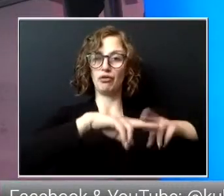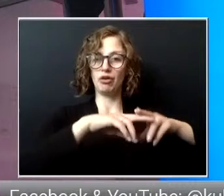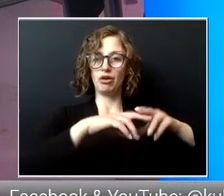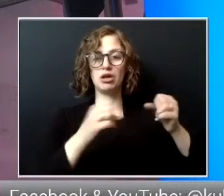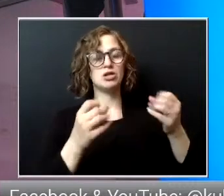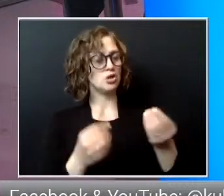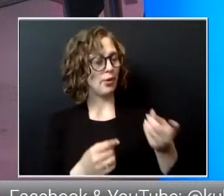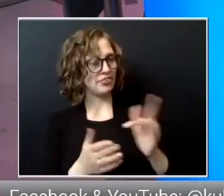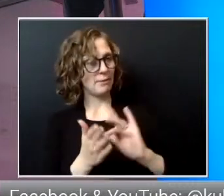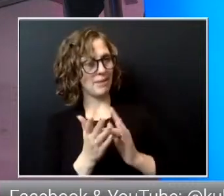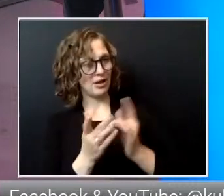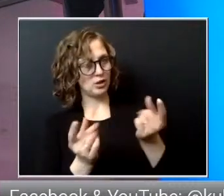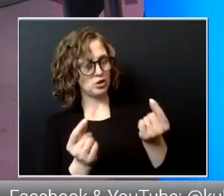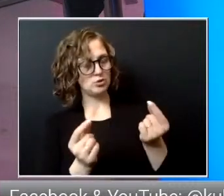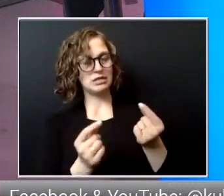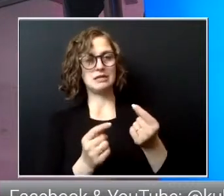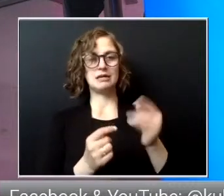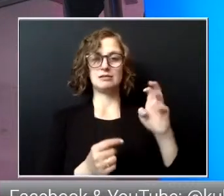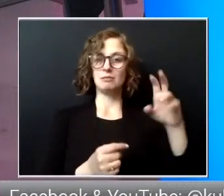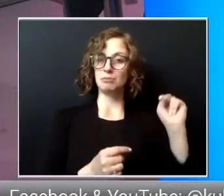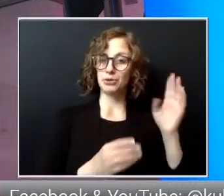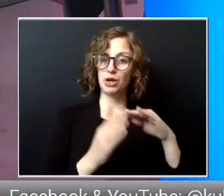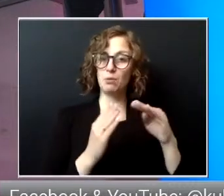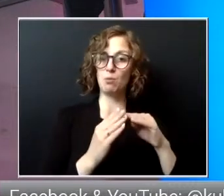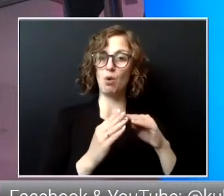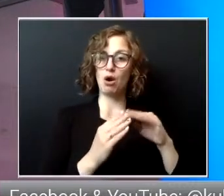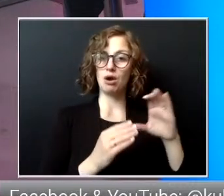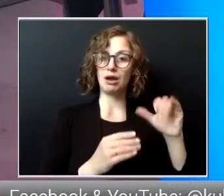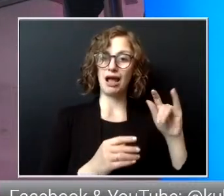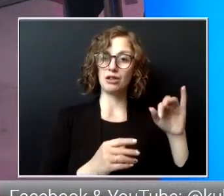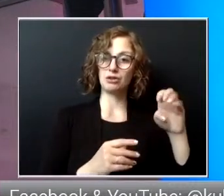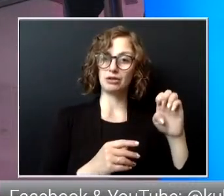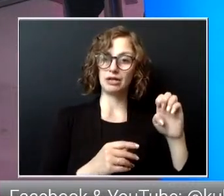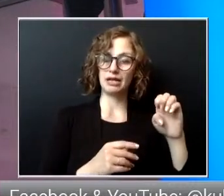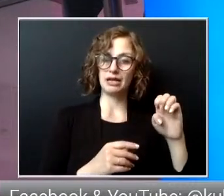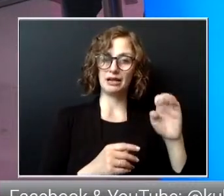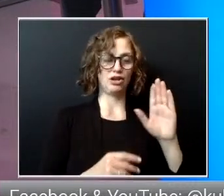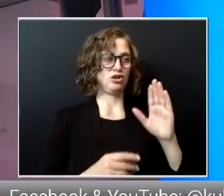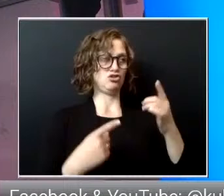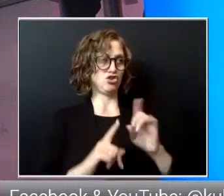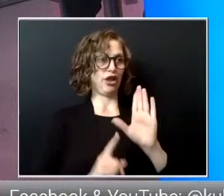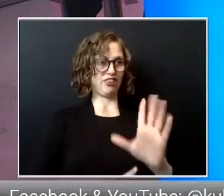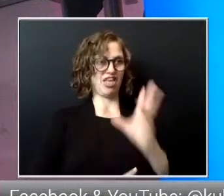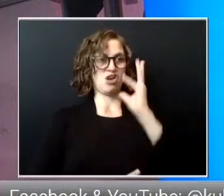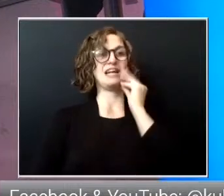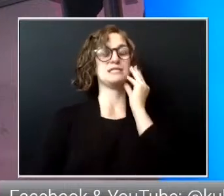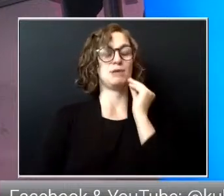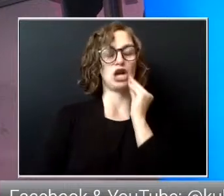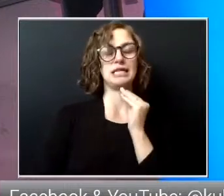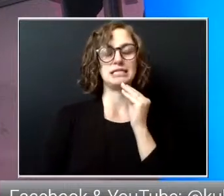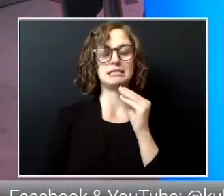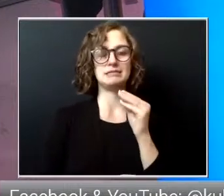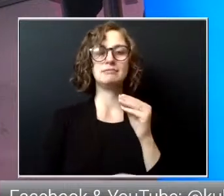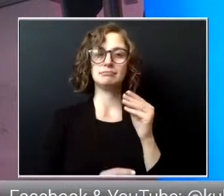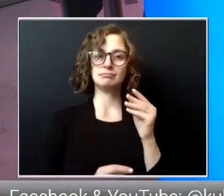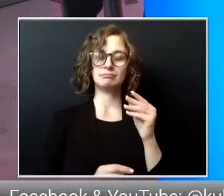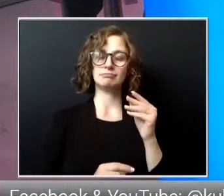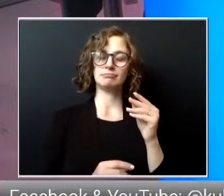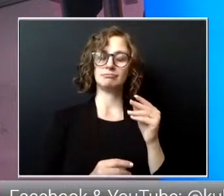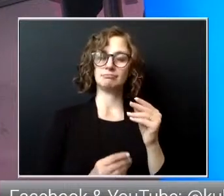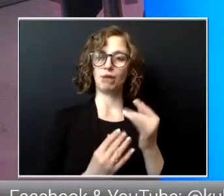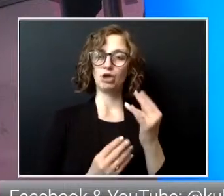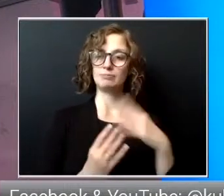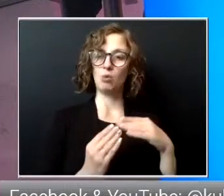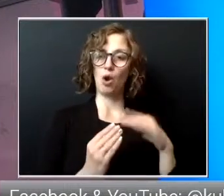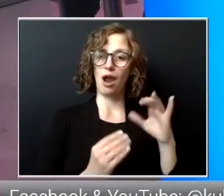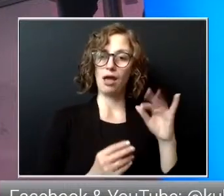more calories than what a baby would burn sleeping and being a typical healthy baby. Yes. Especially being